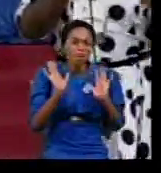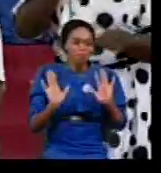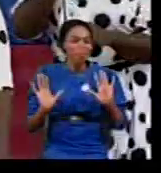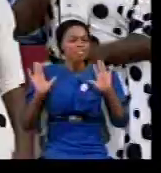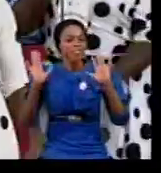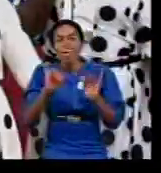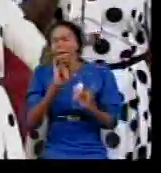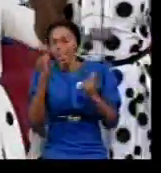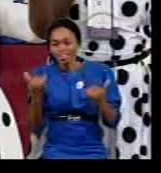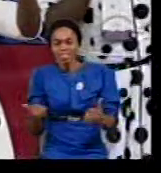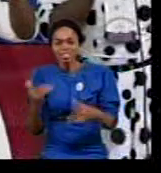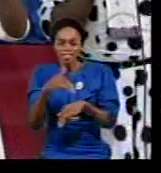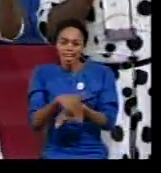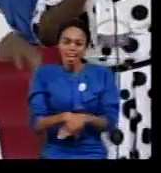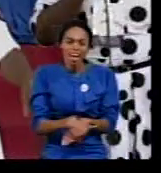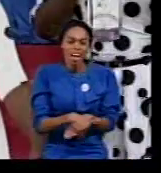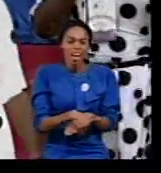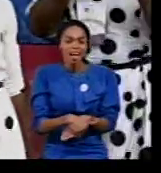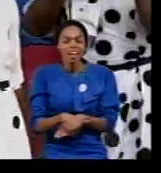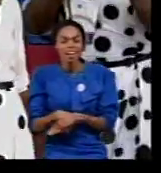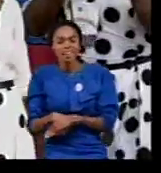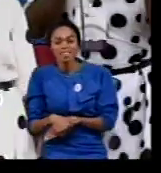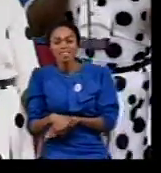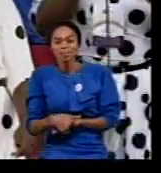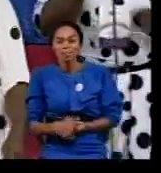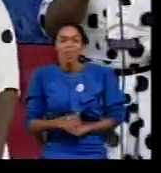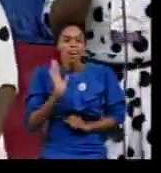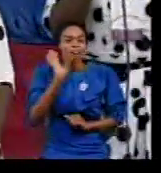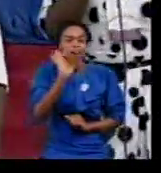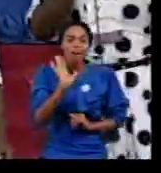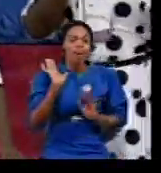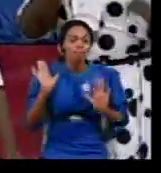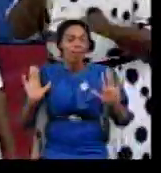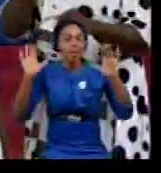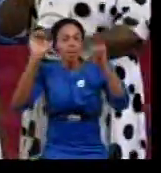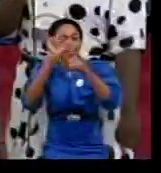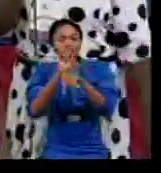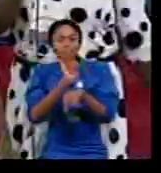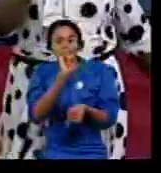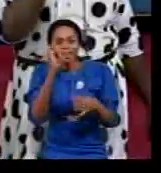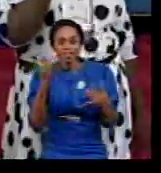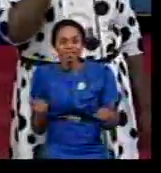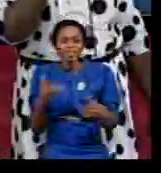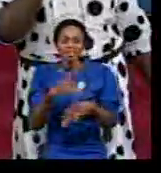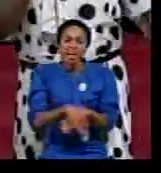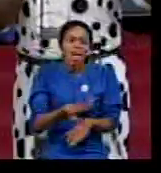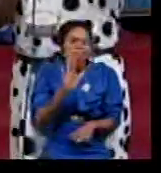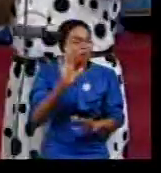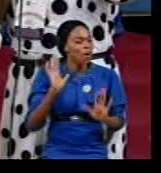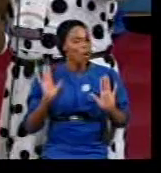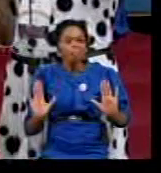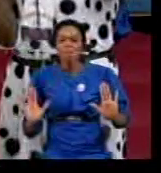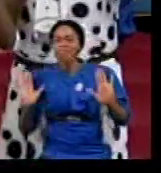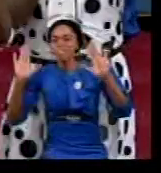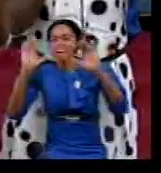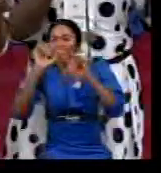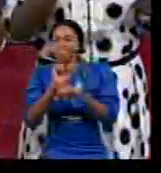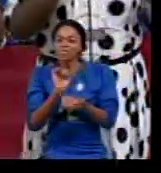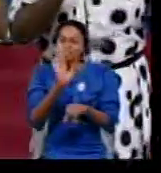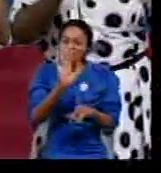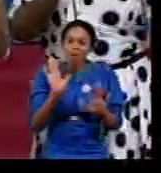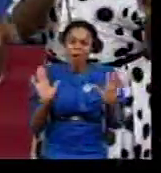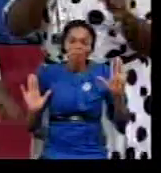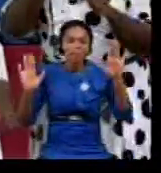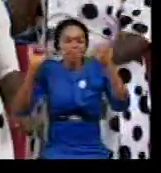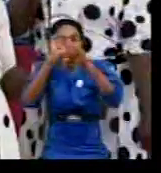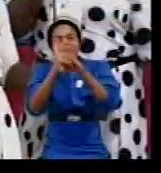of thy feet. And they shall call thee the city of the Lord, the Zion of the Holy One of Israel. You see, that's